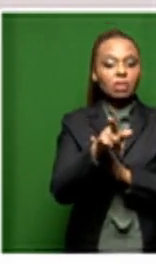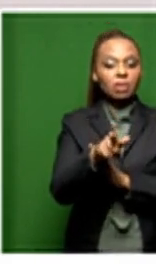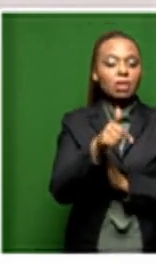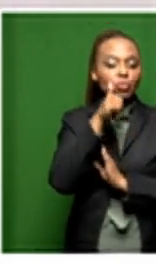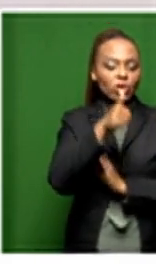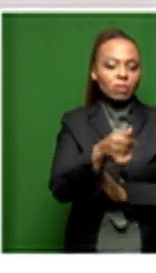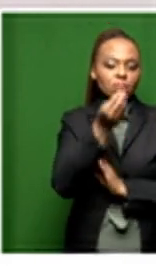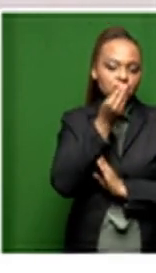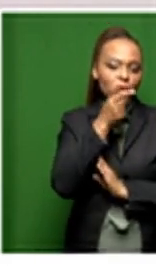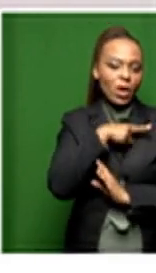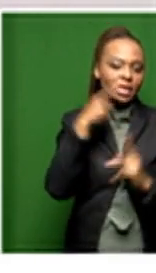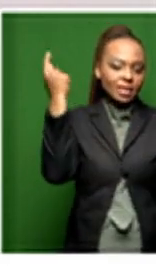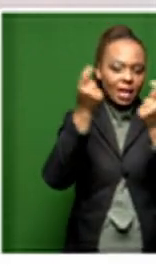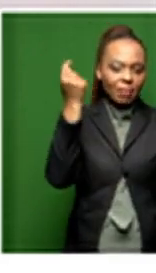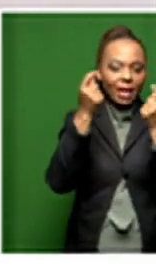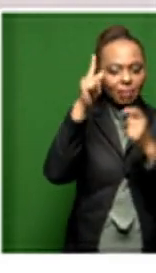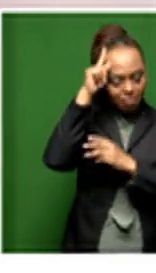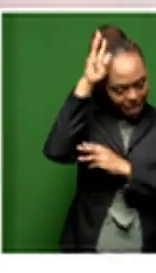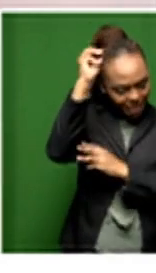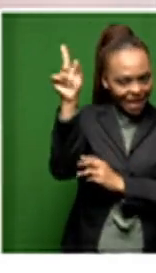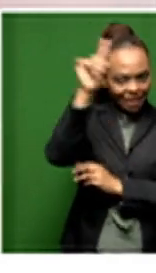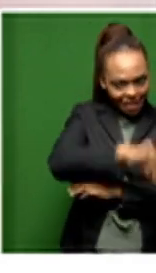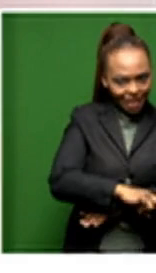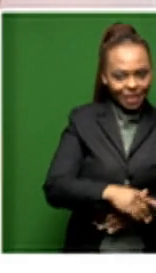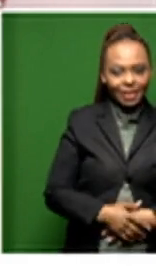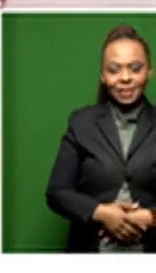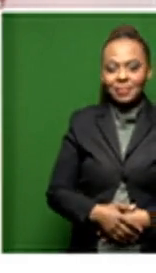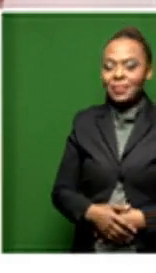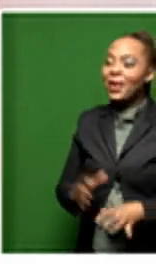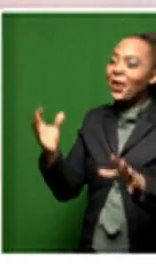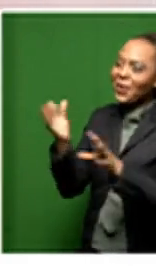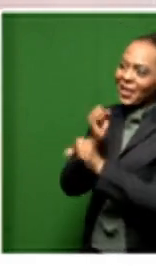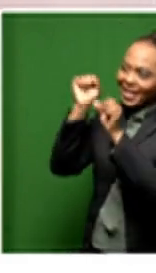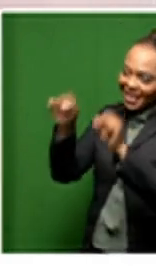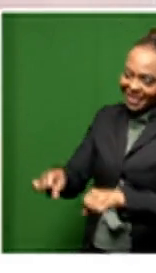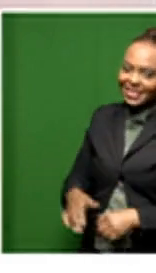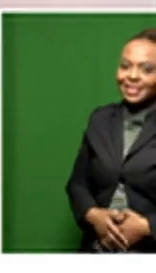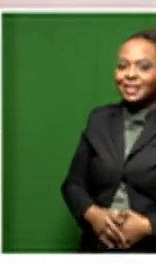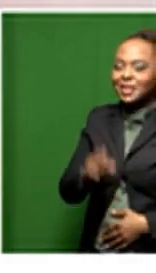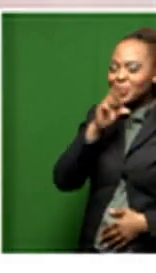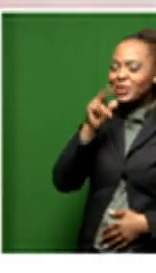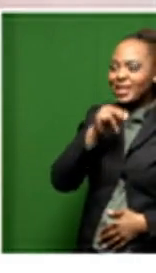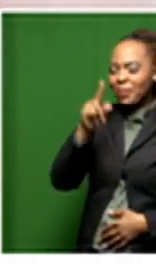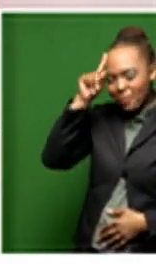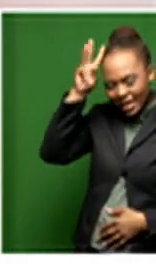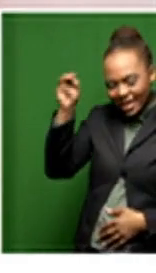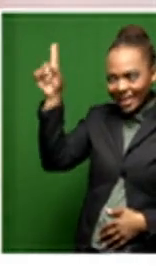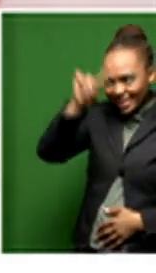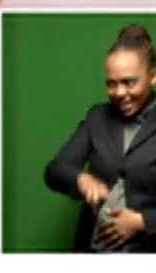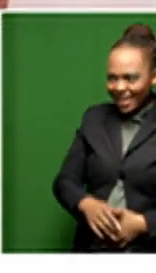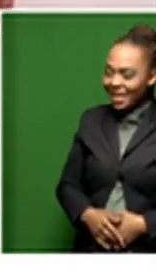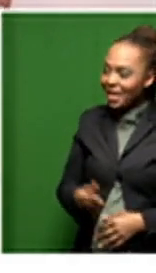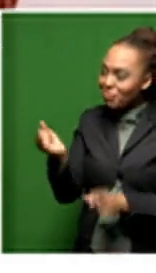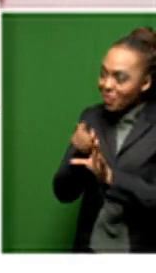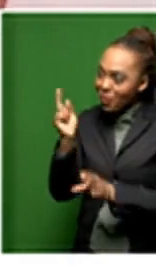to celebrate Mandela Day. Oh yes. Speaking of Mandela Day, what are we having today? What are we having today?